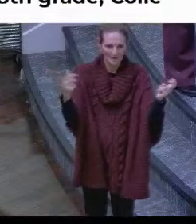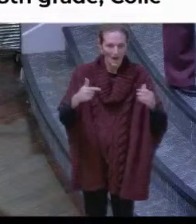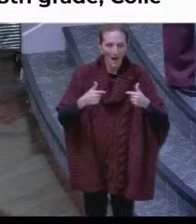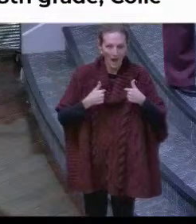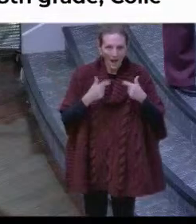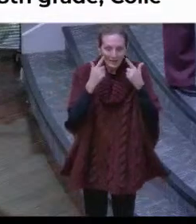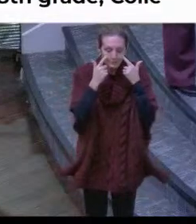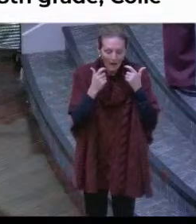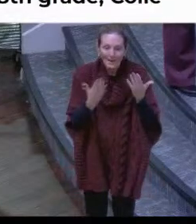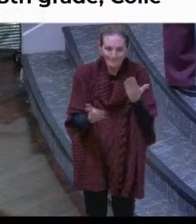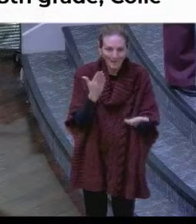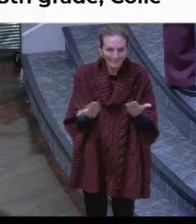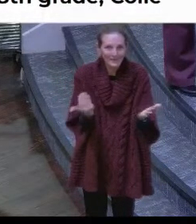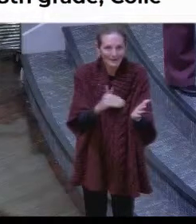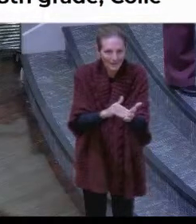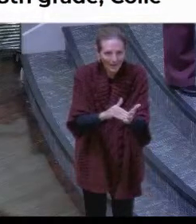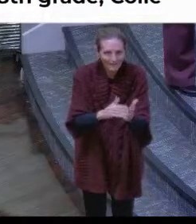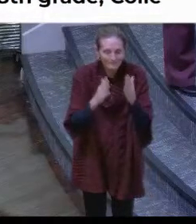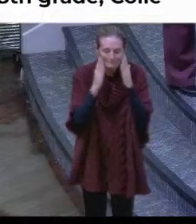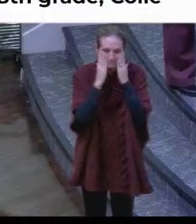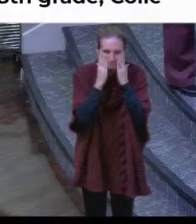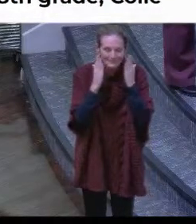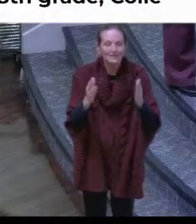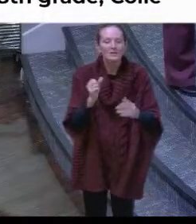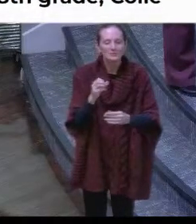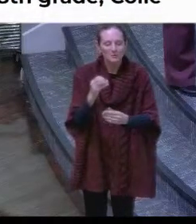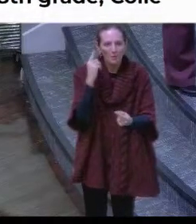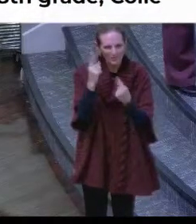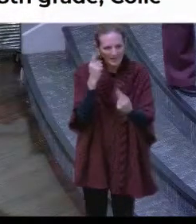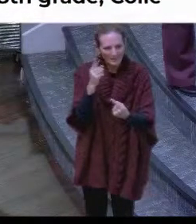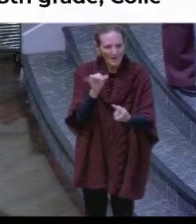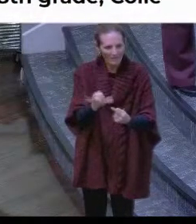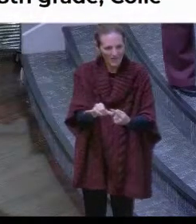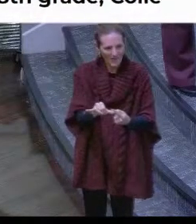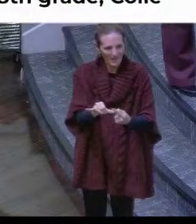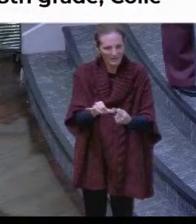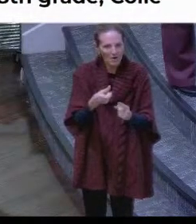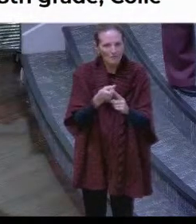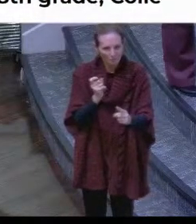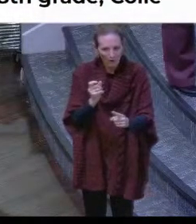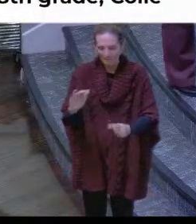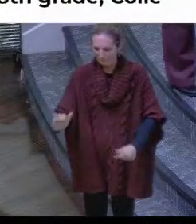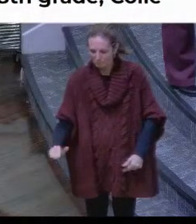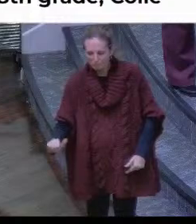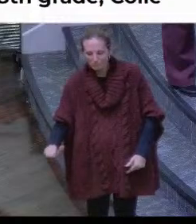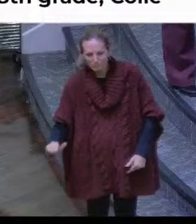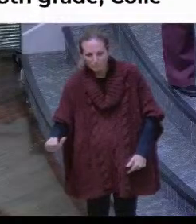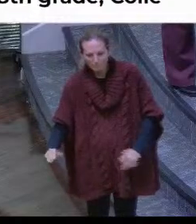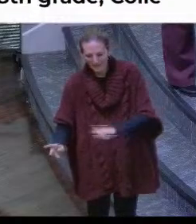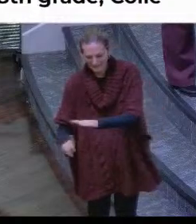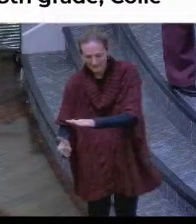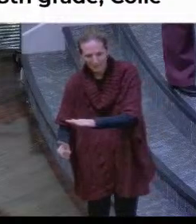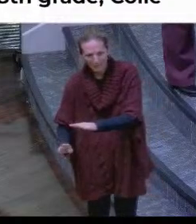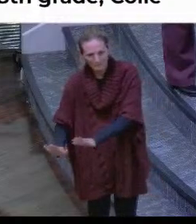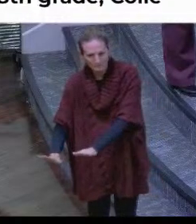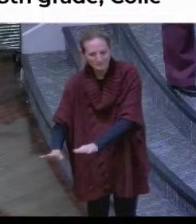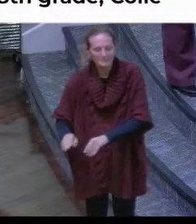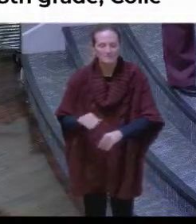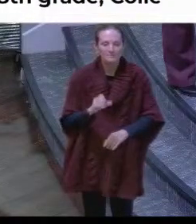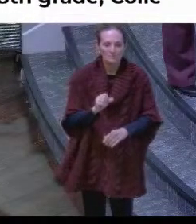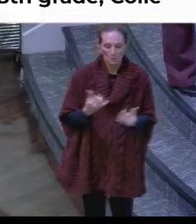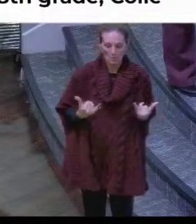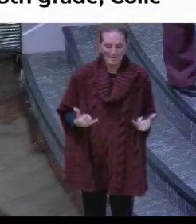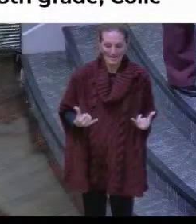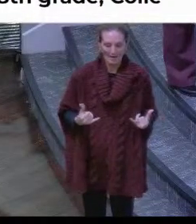it might make me cry again. Think about that, out of the mouths of babes, right? So at this time, we'll start